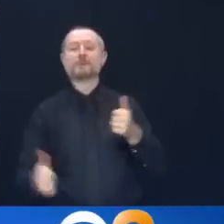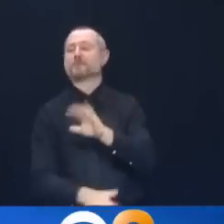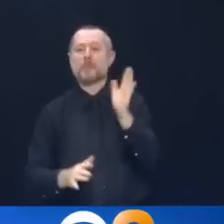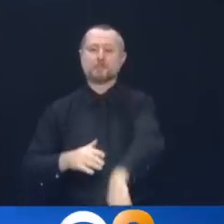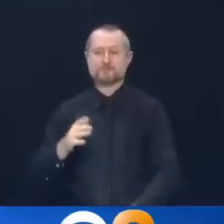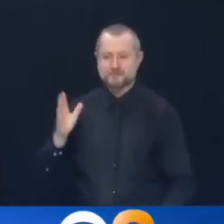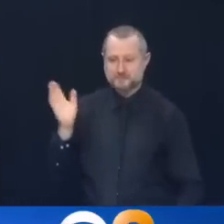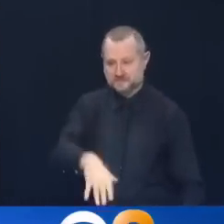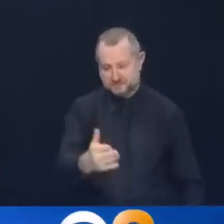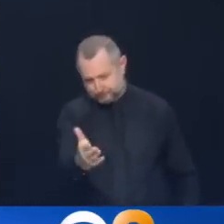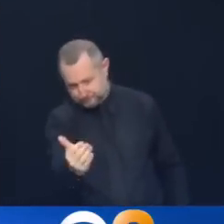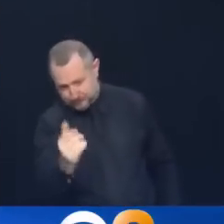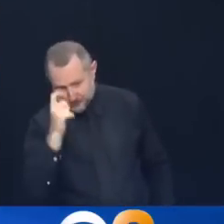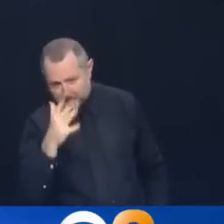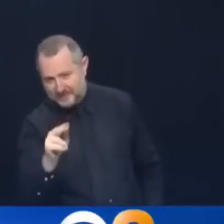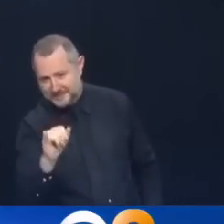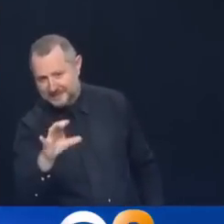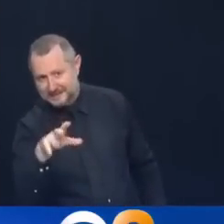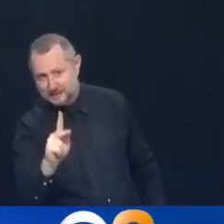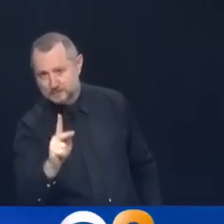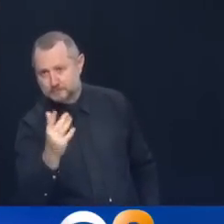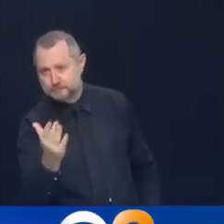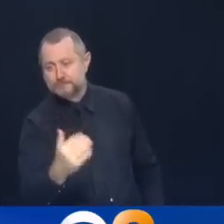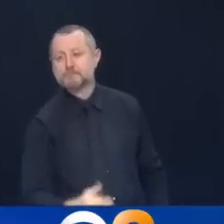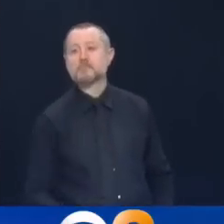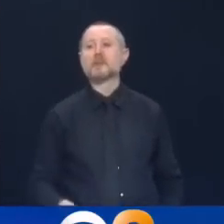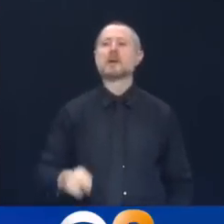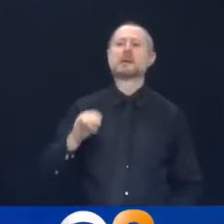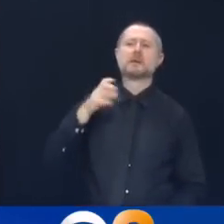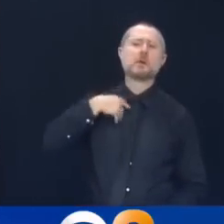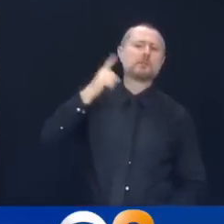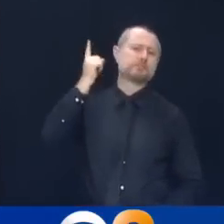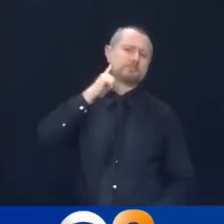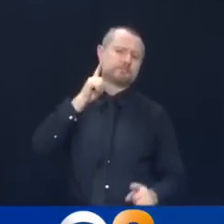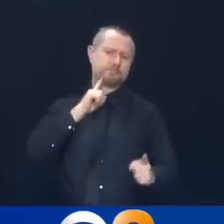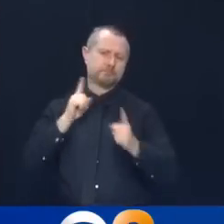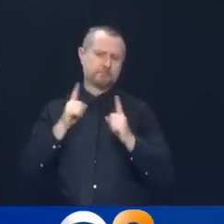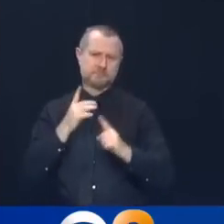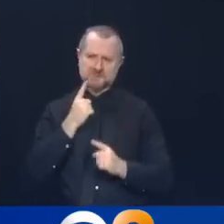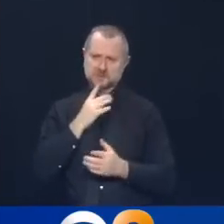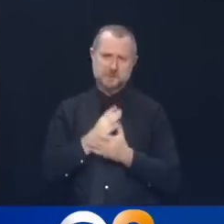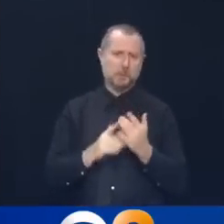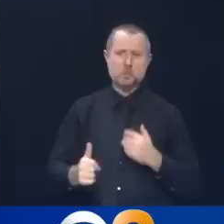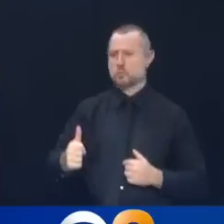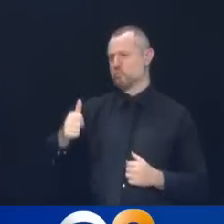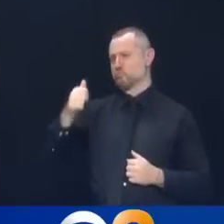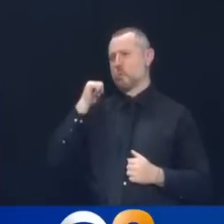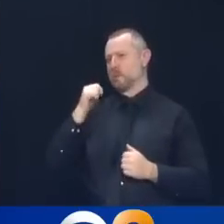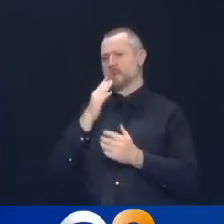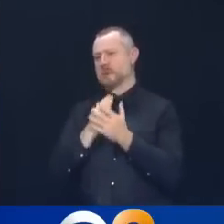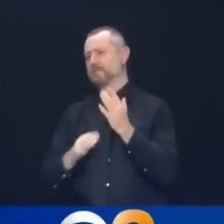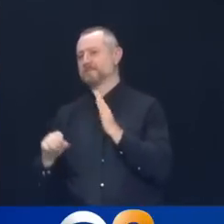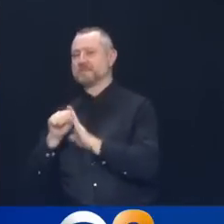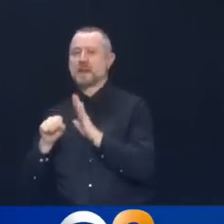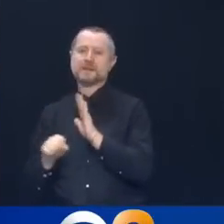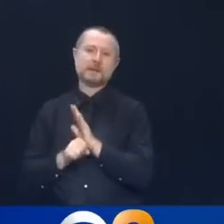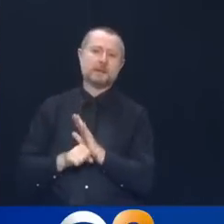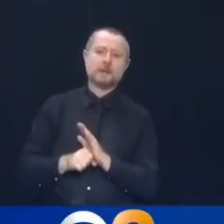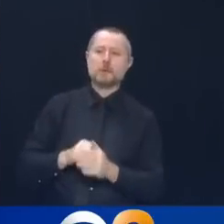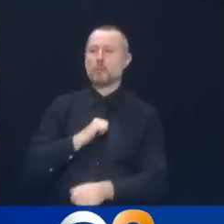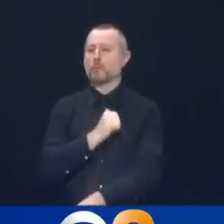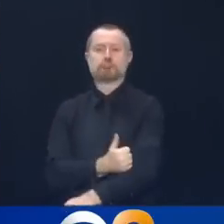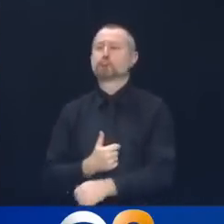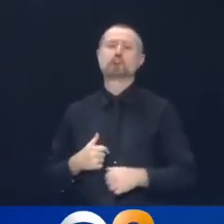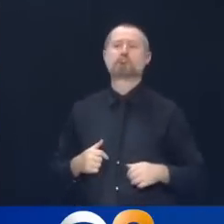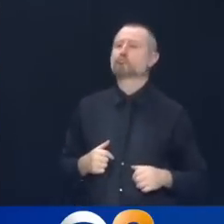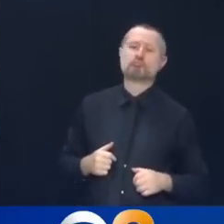the county sheriffs, they say that they will, some county sheriffs say they will not be enforcing the 10-person limit on gatherings in homes.